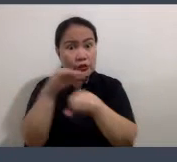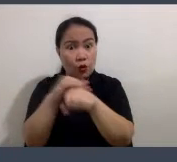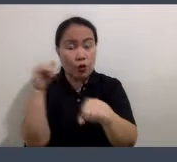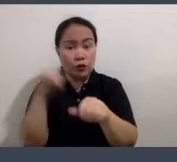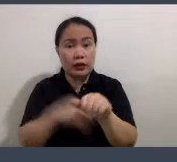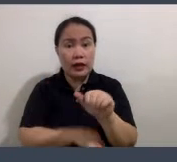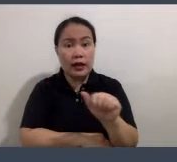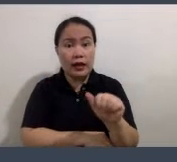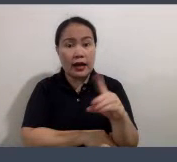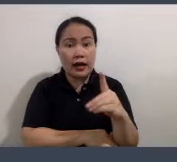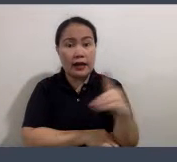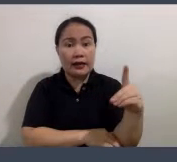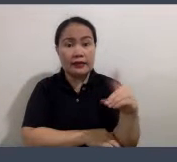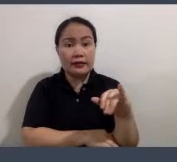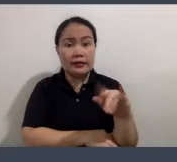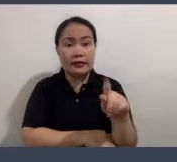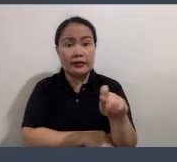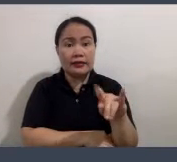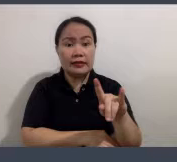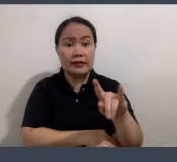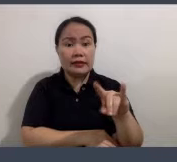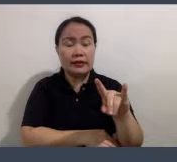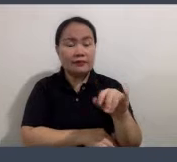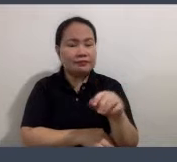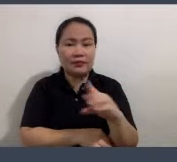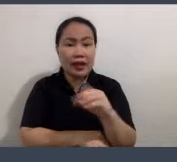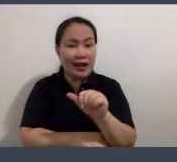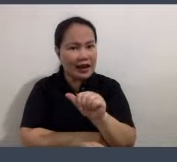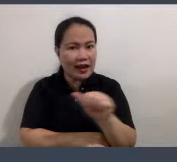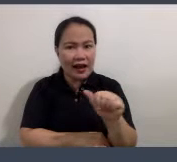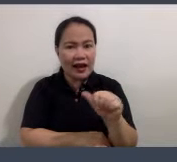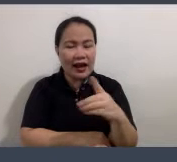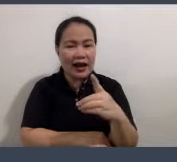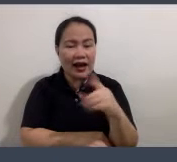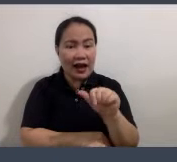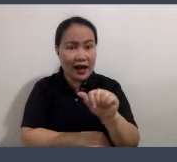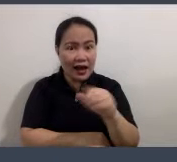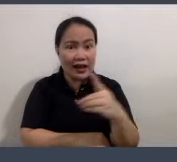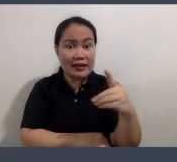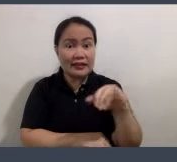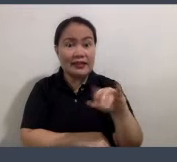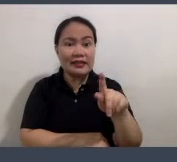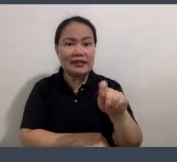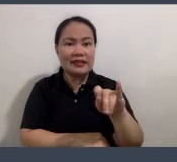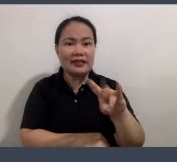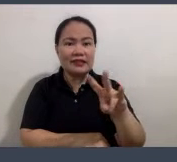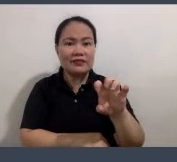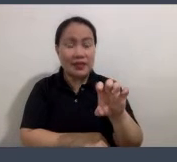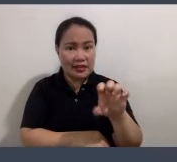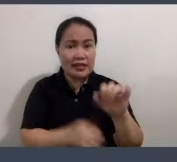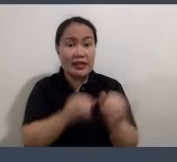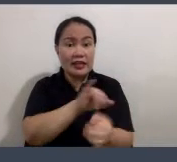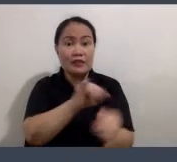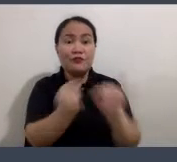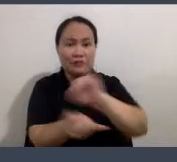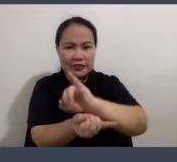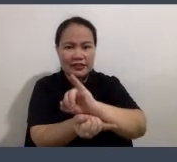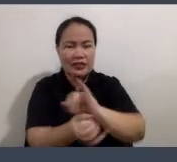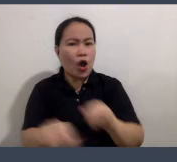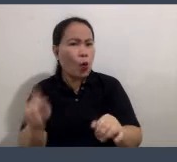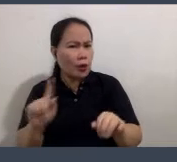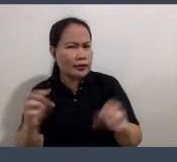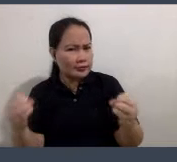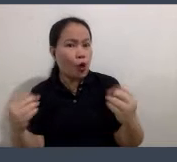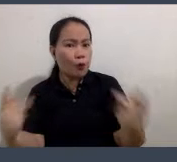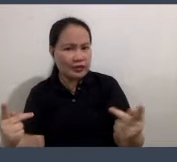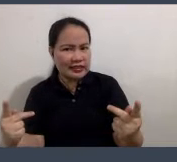additive inverse. So, kapag tinatanong what is the additive inverse of positive 3, then that is negative 3. What is the